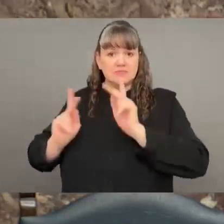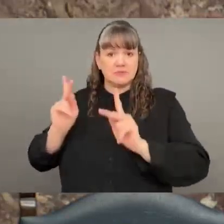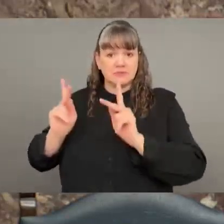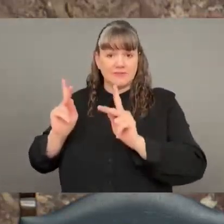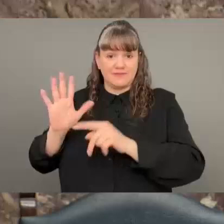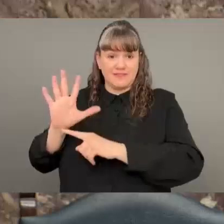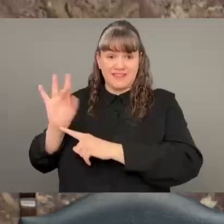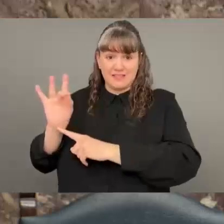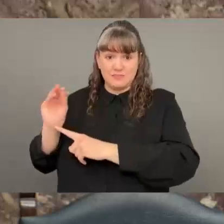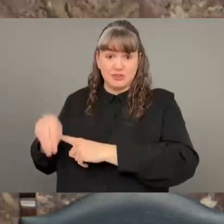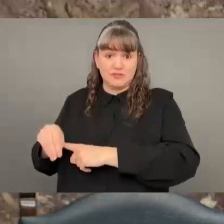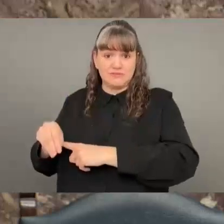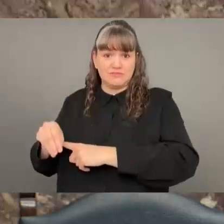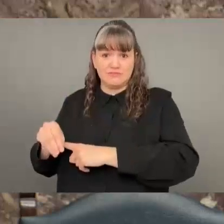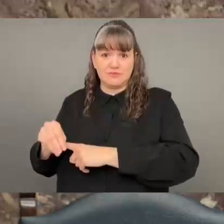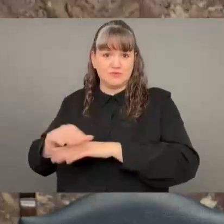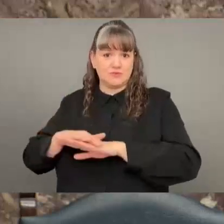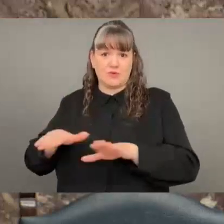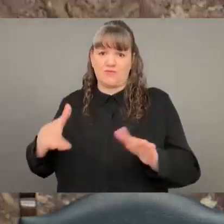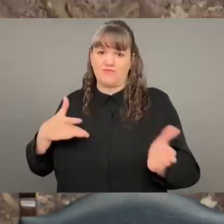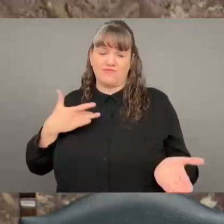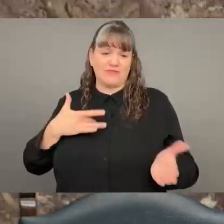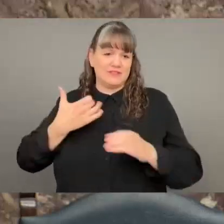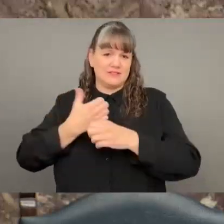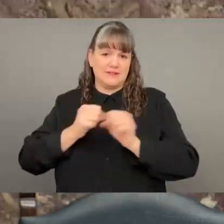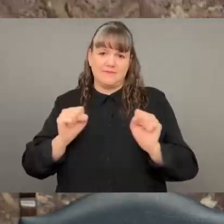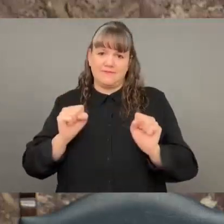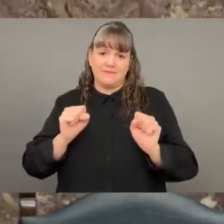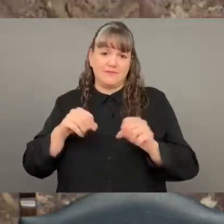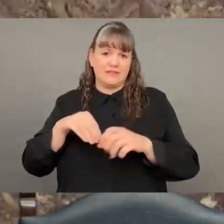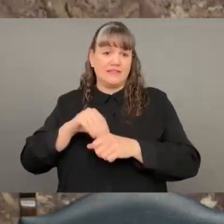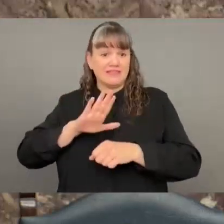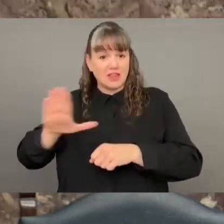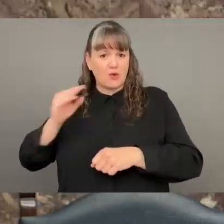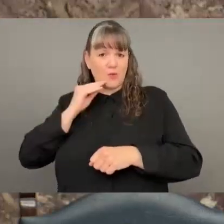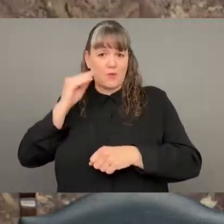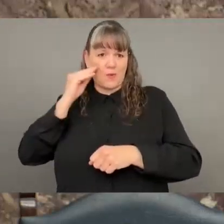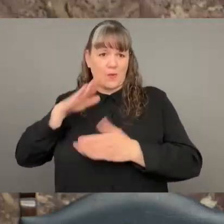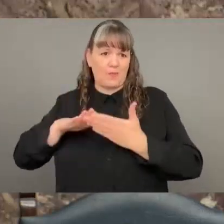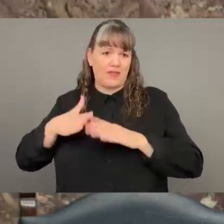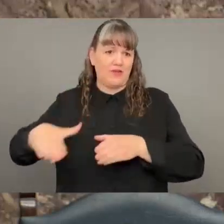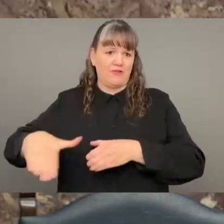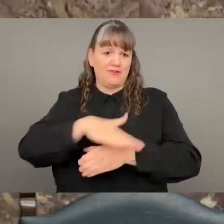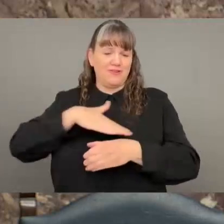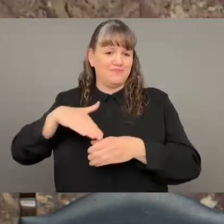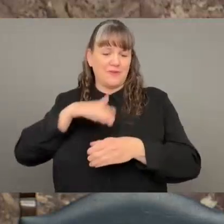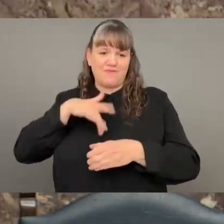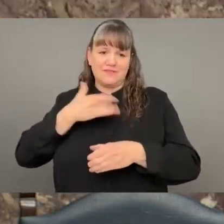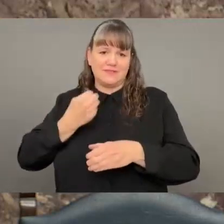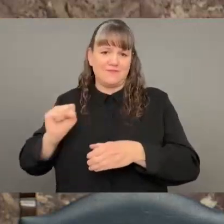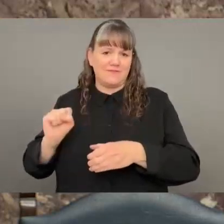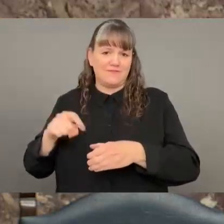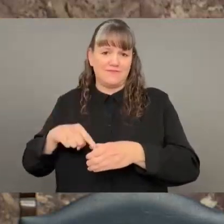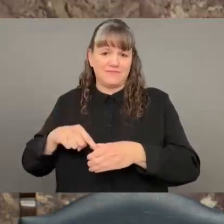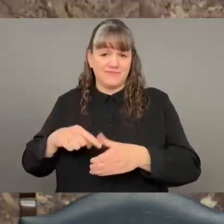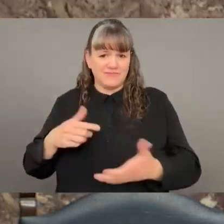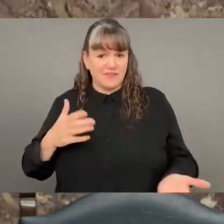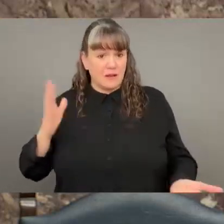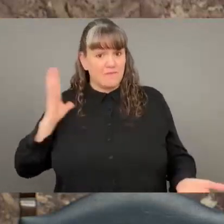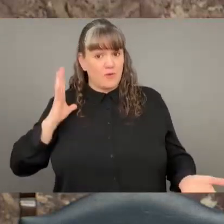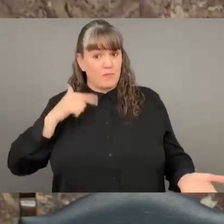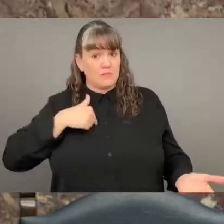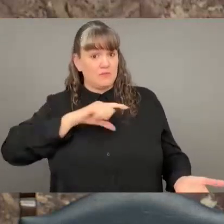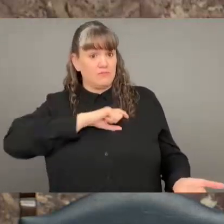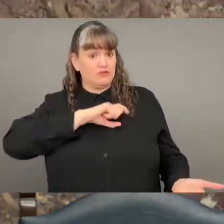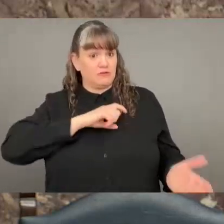officer, I've seen assaults on police, but I was shocked to see the video of 2